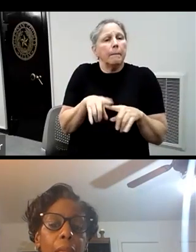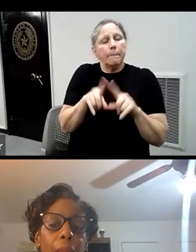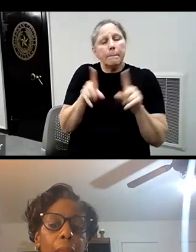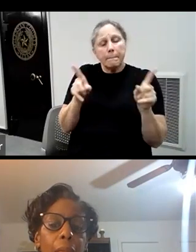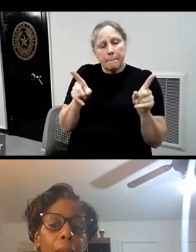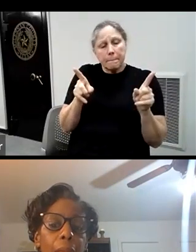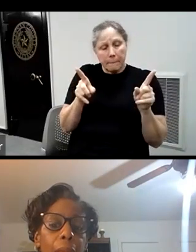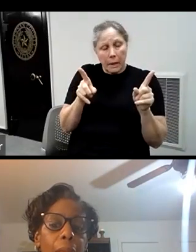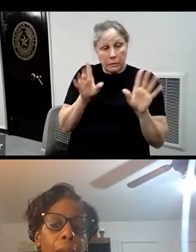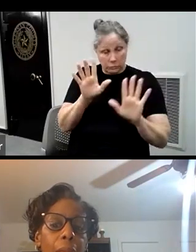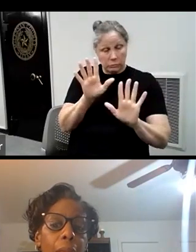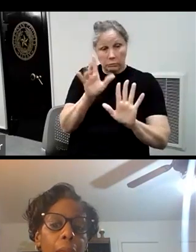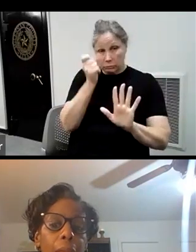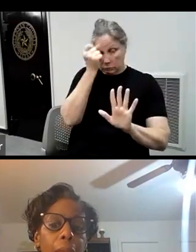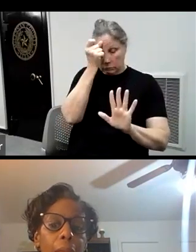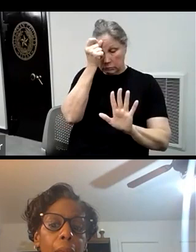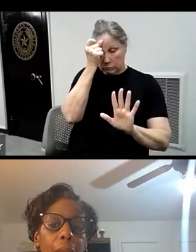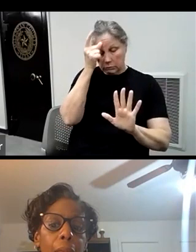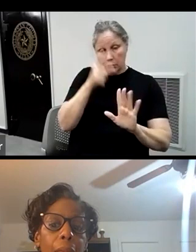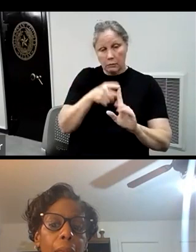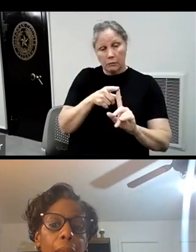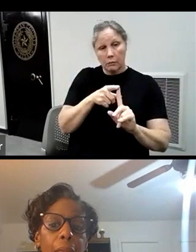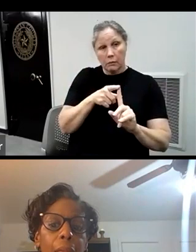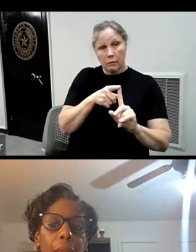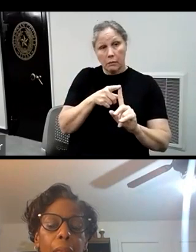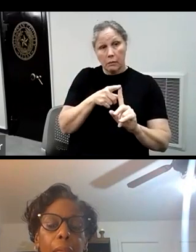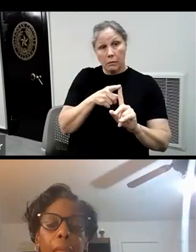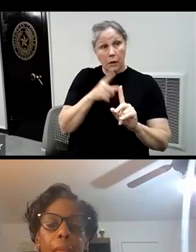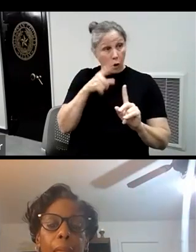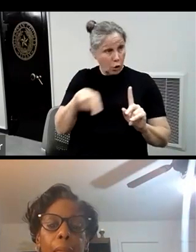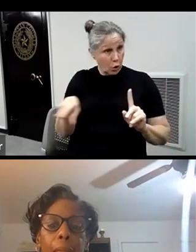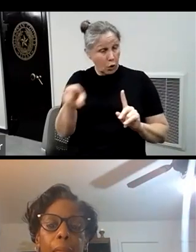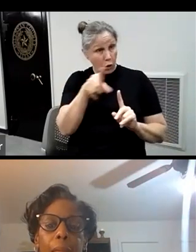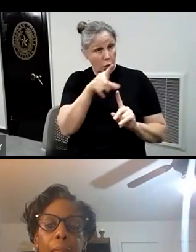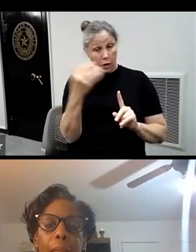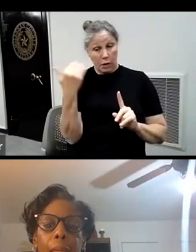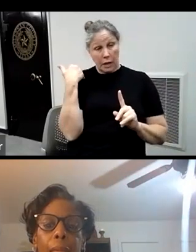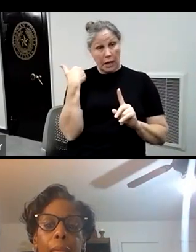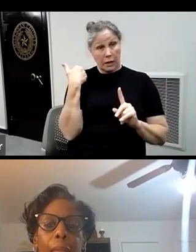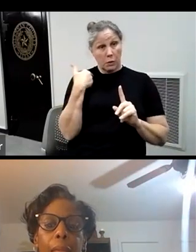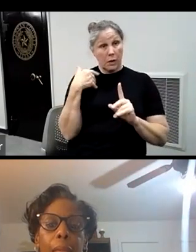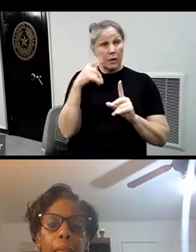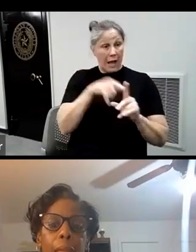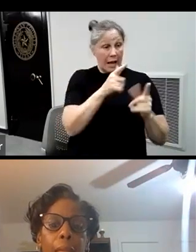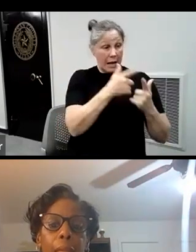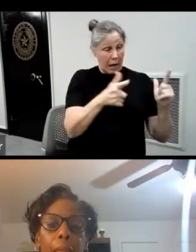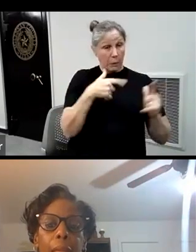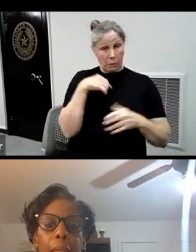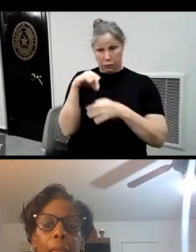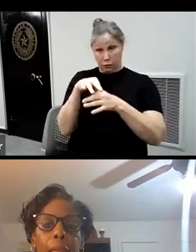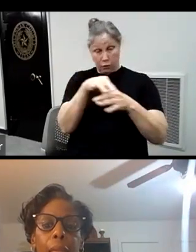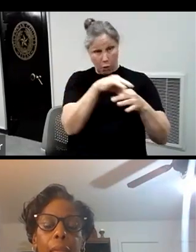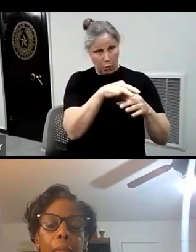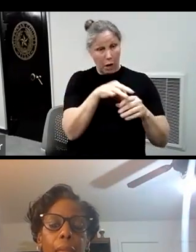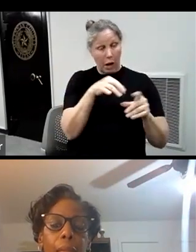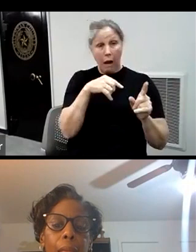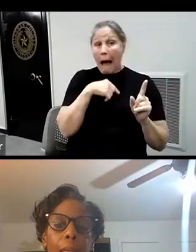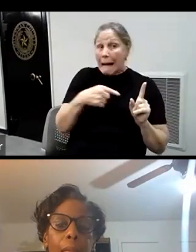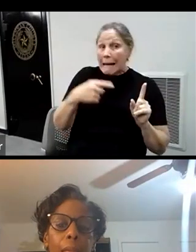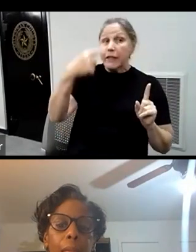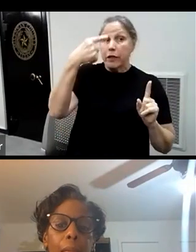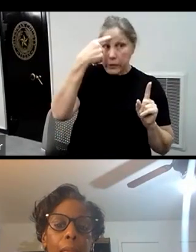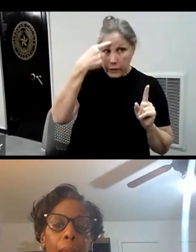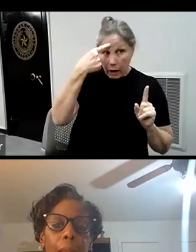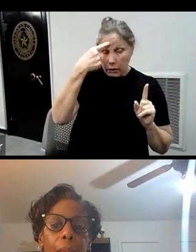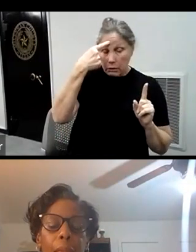I understand that you wanted to change your vote on that last one because of that language. I thought that we